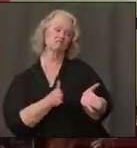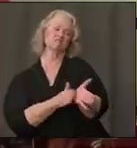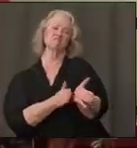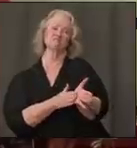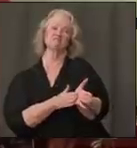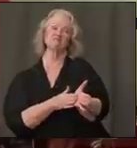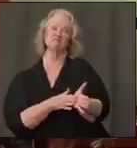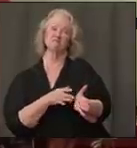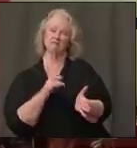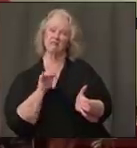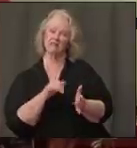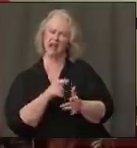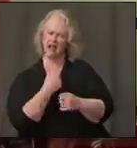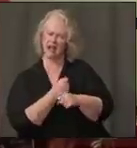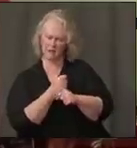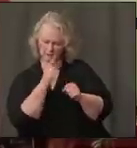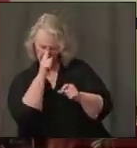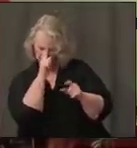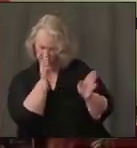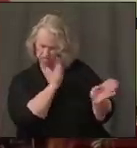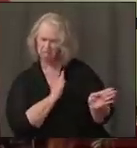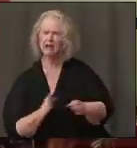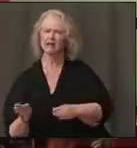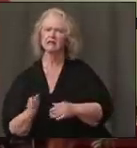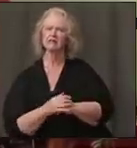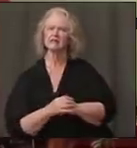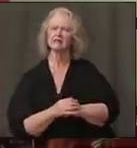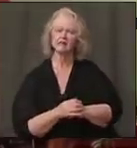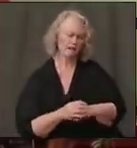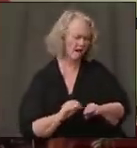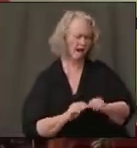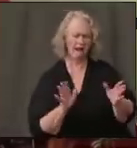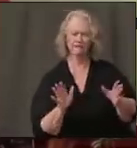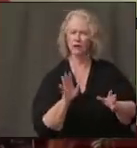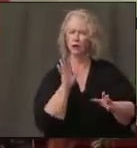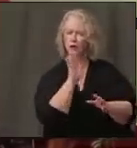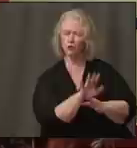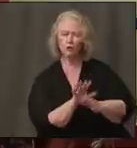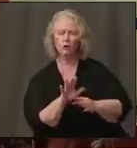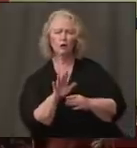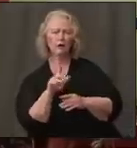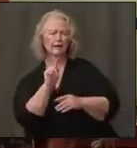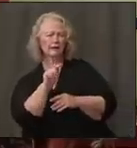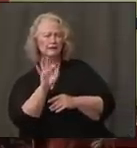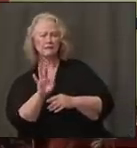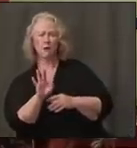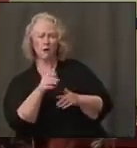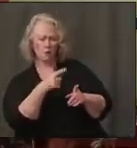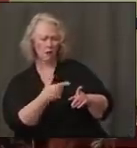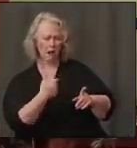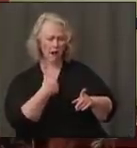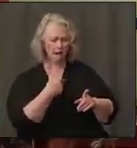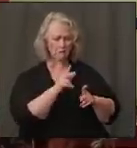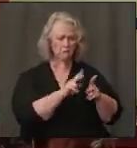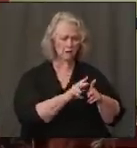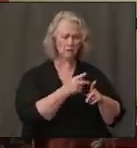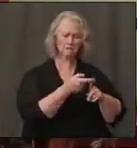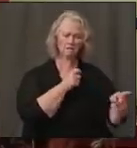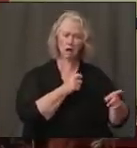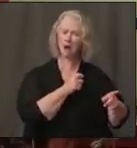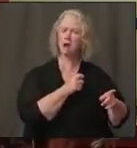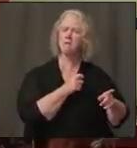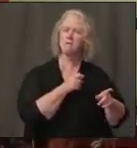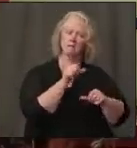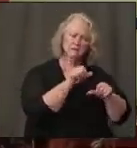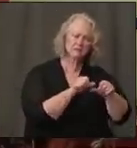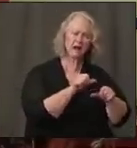the way the task force has approached it, and even the structure of the task force, having public health people alongside people who represent the